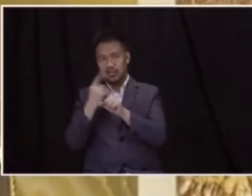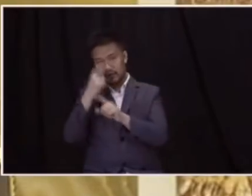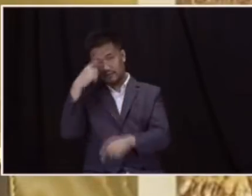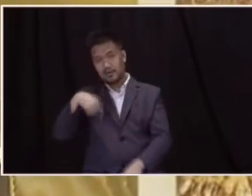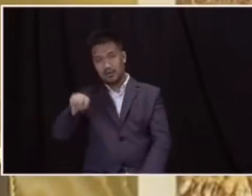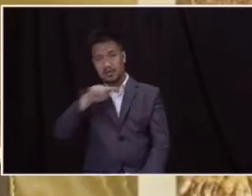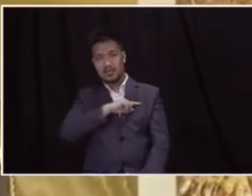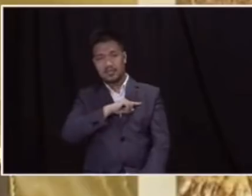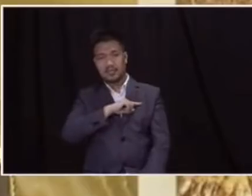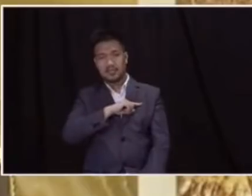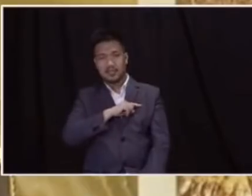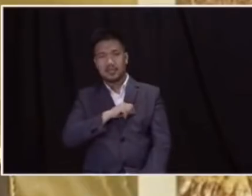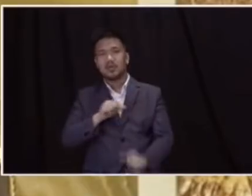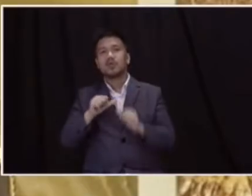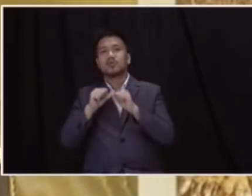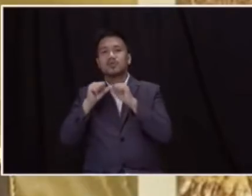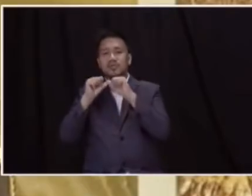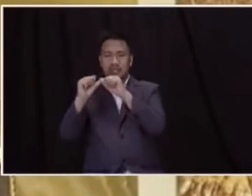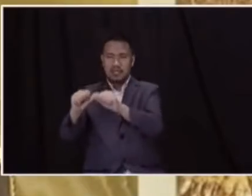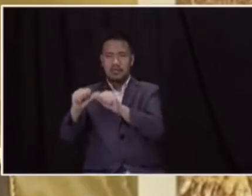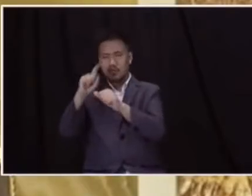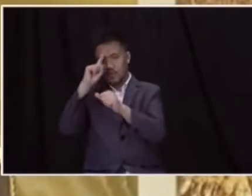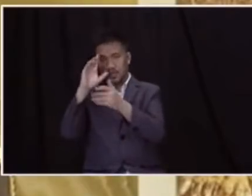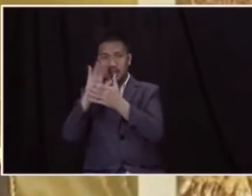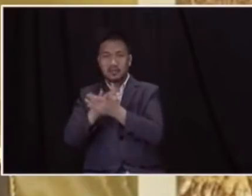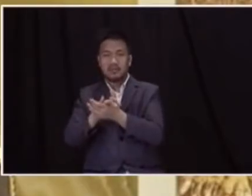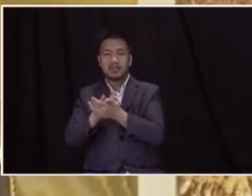us, steadfast believers,